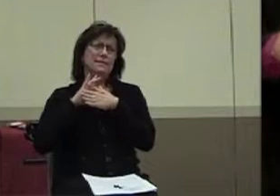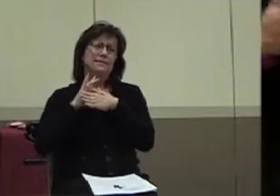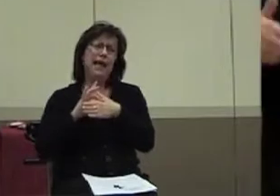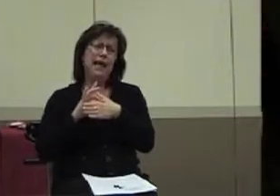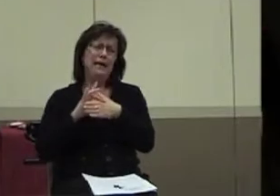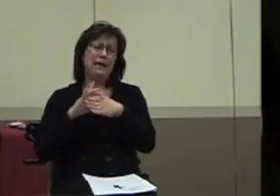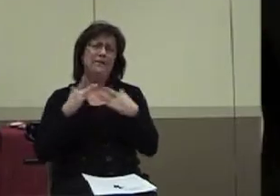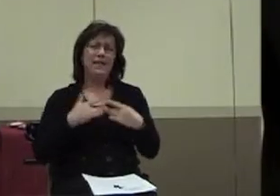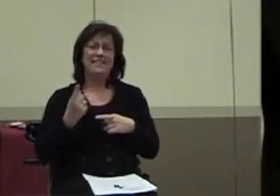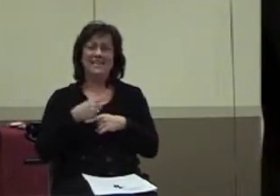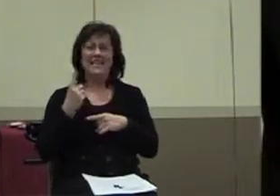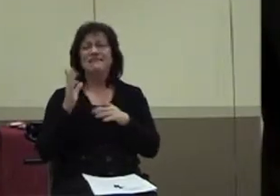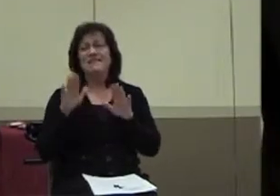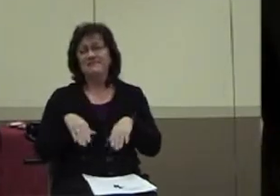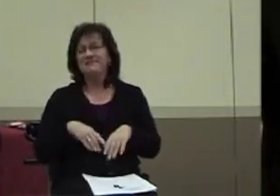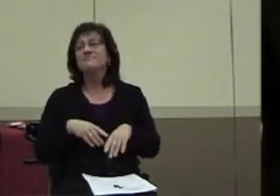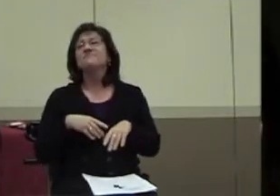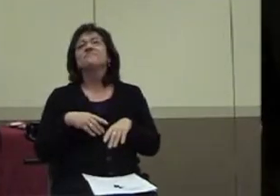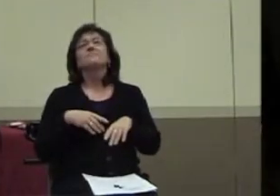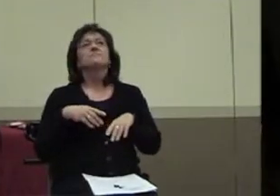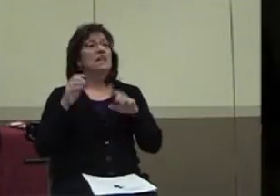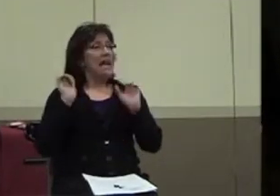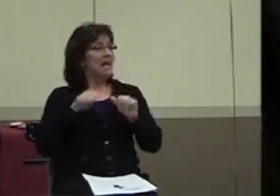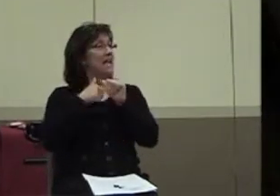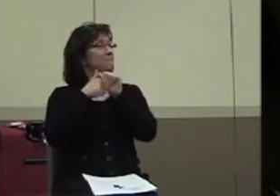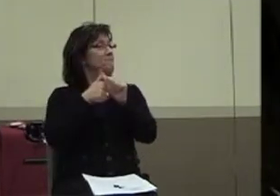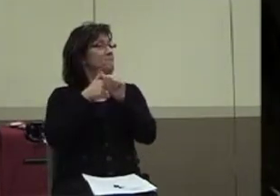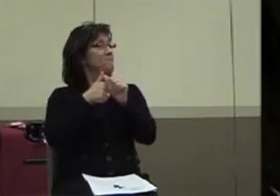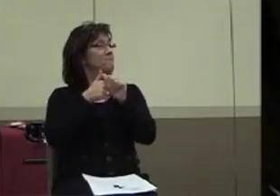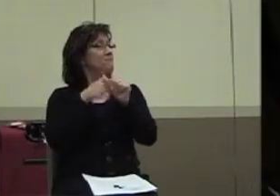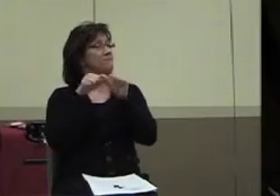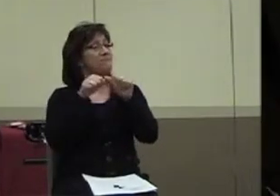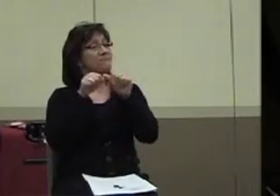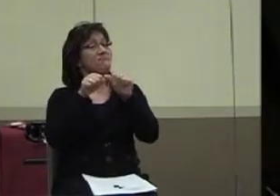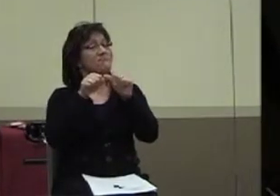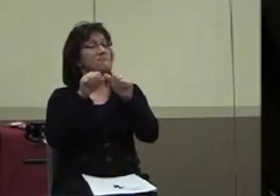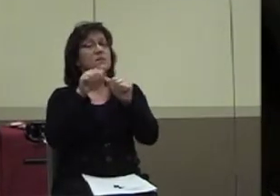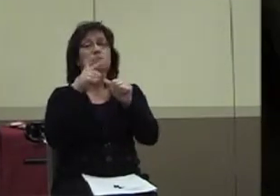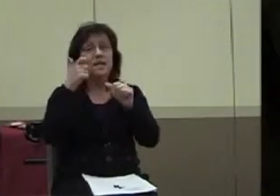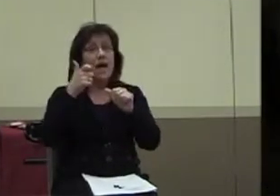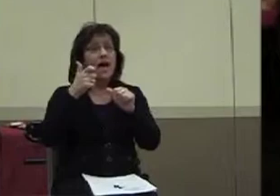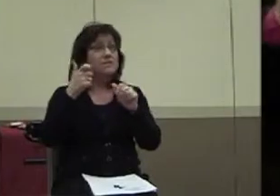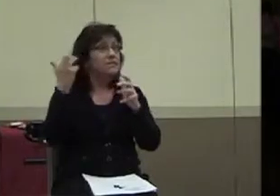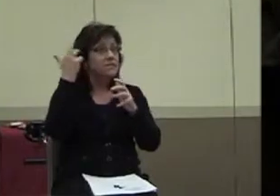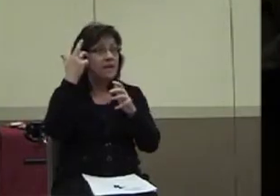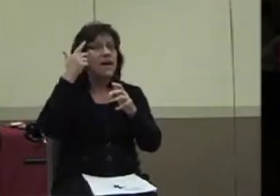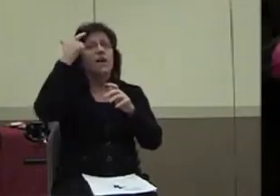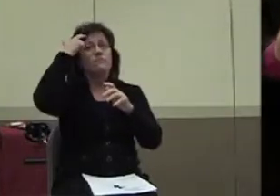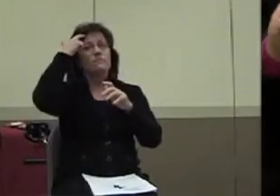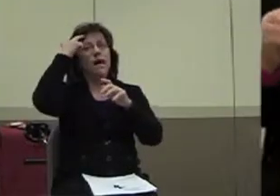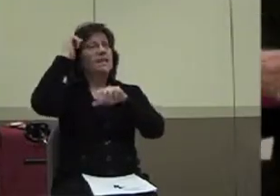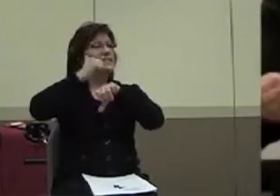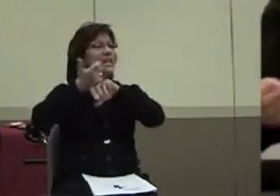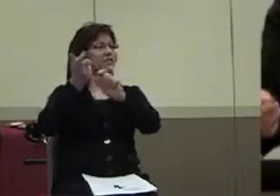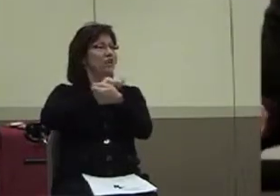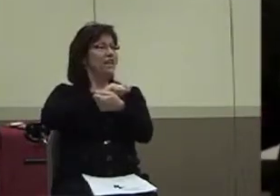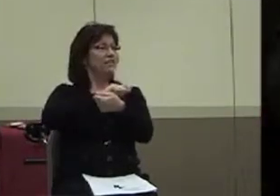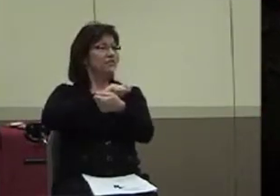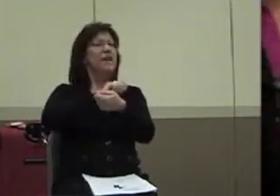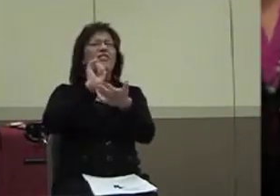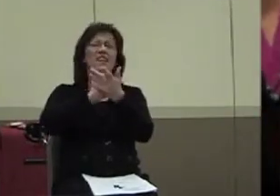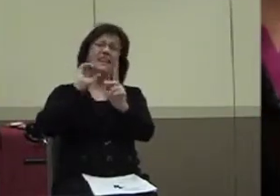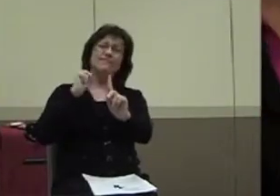But I've been able to stick with it for that long because I had a mindset change. And that's what I really want you to get. That's the